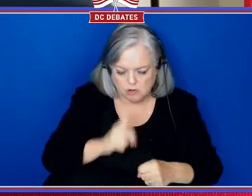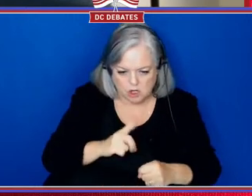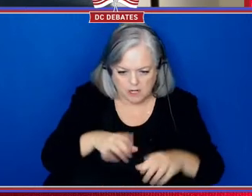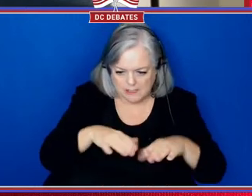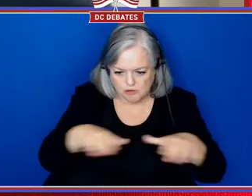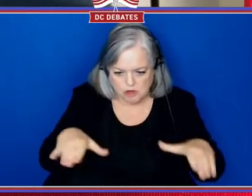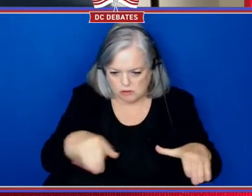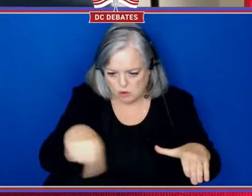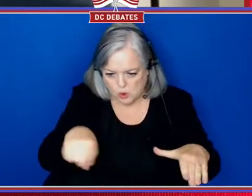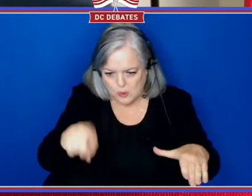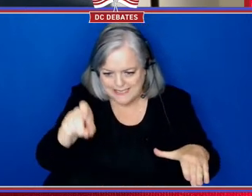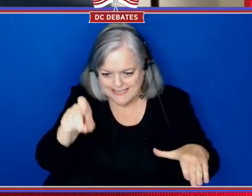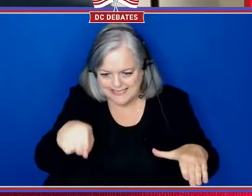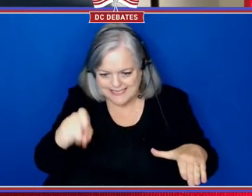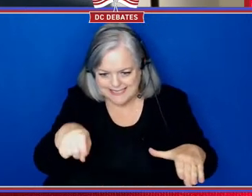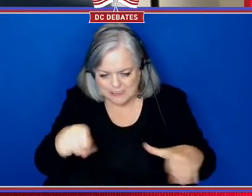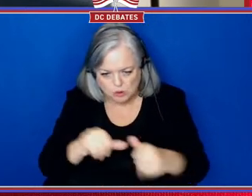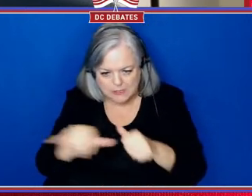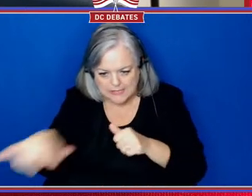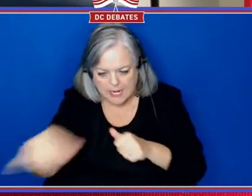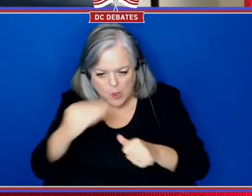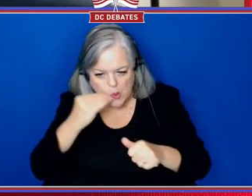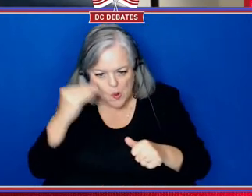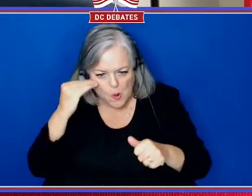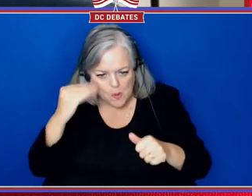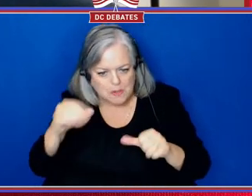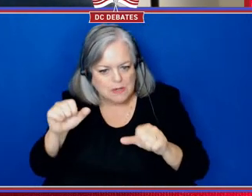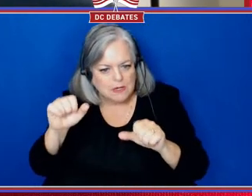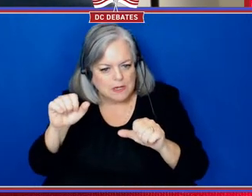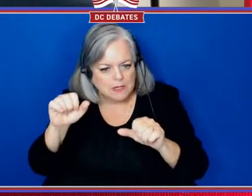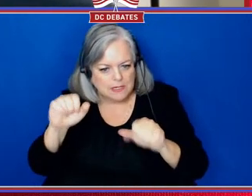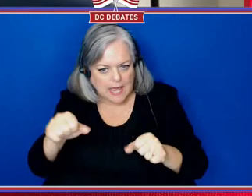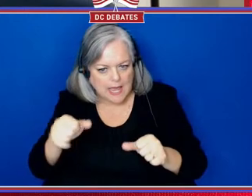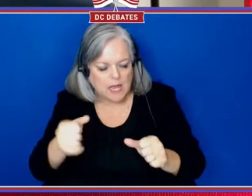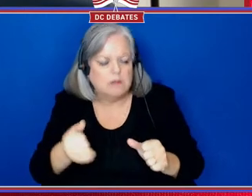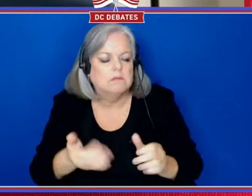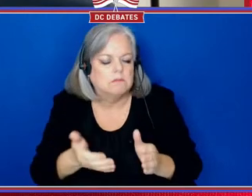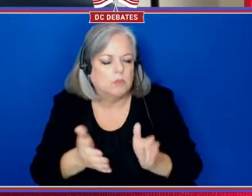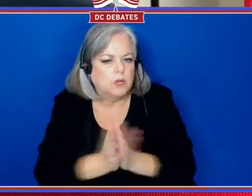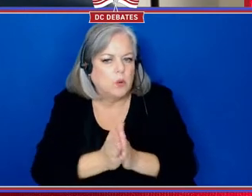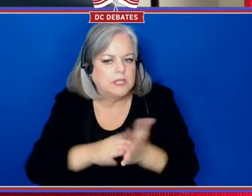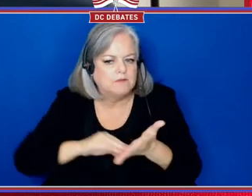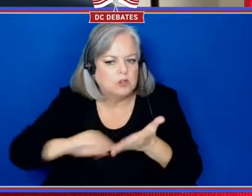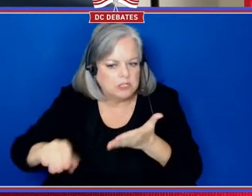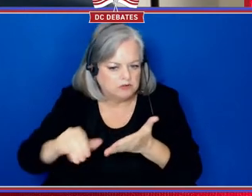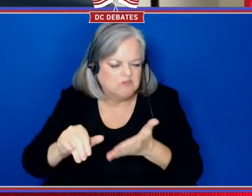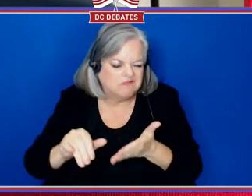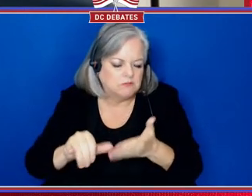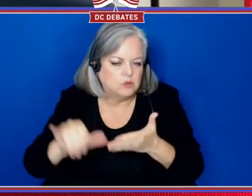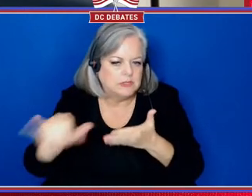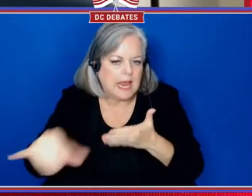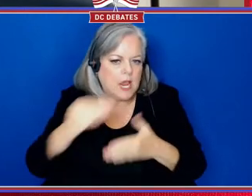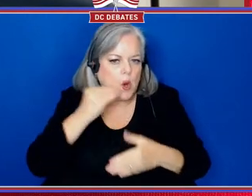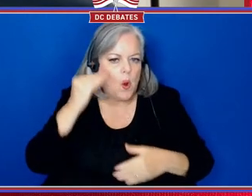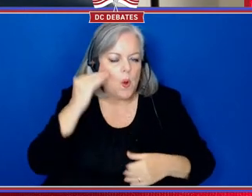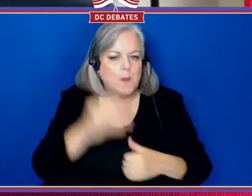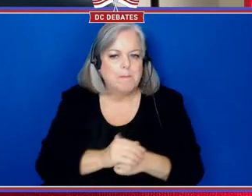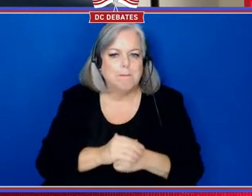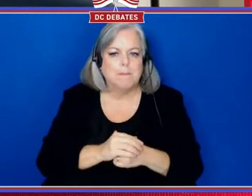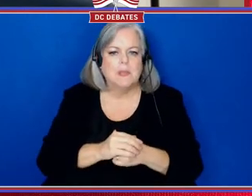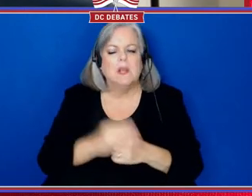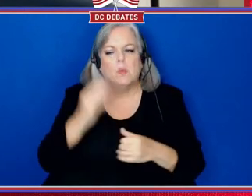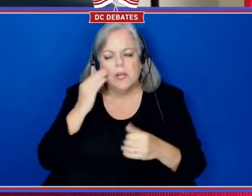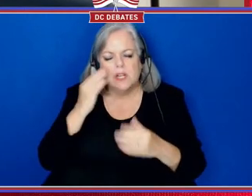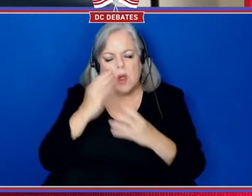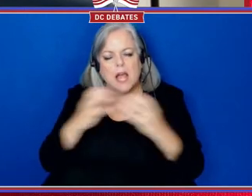to be at home had the ability to request an exemption and stay at home. We know how much our children suffered. And